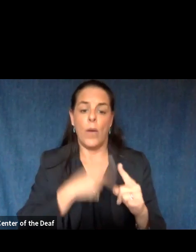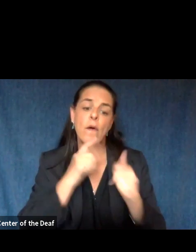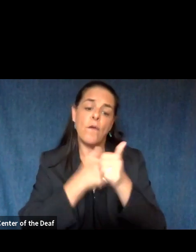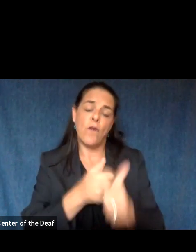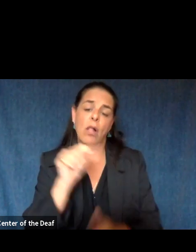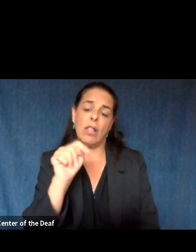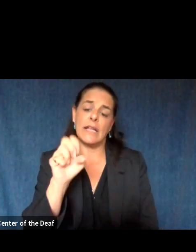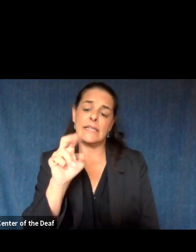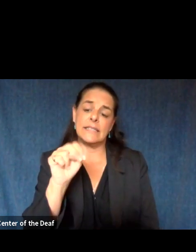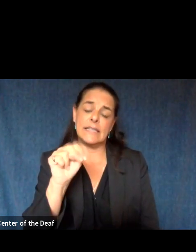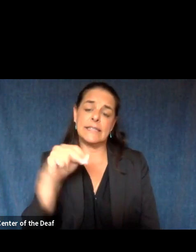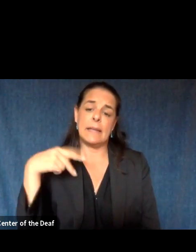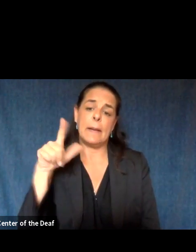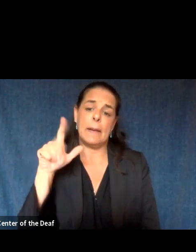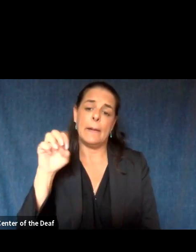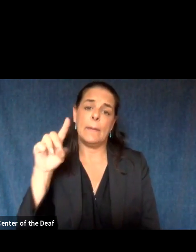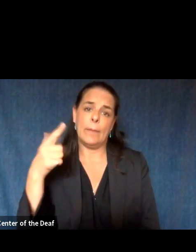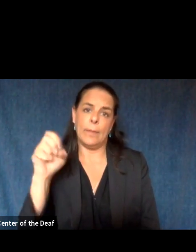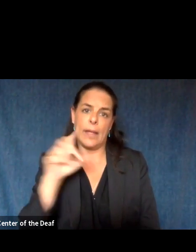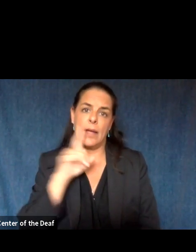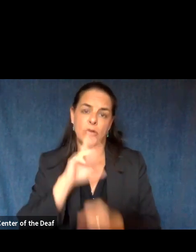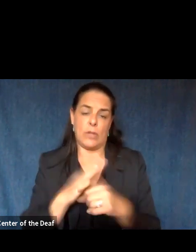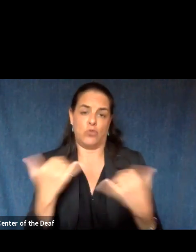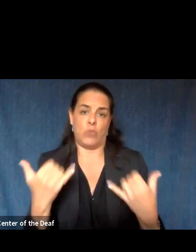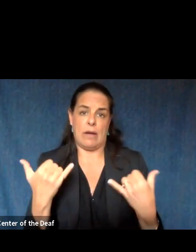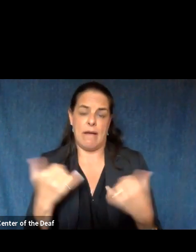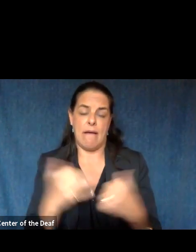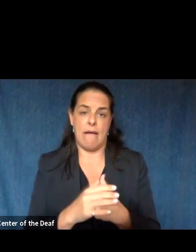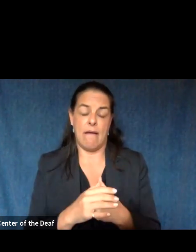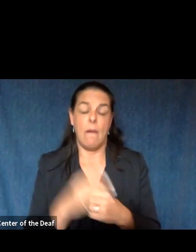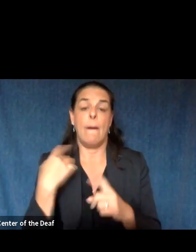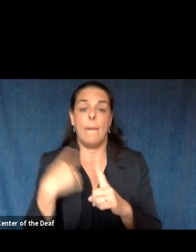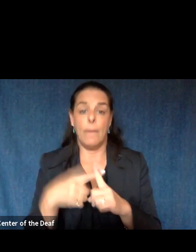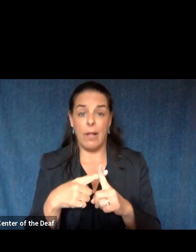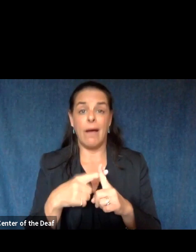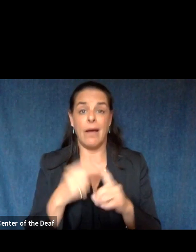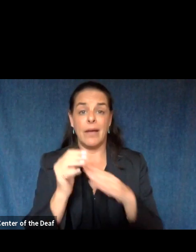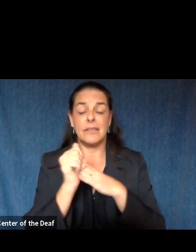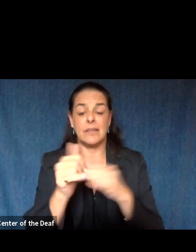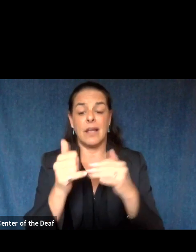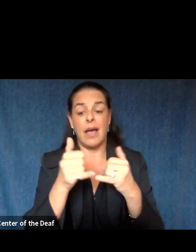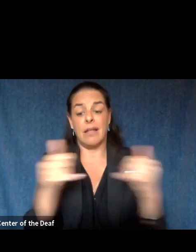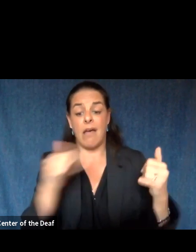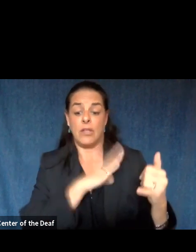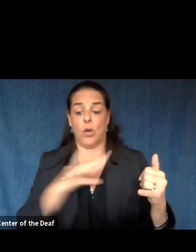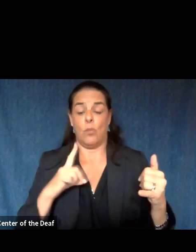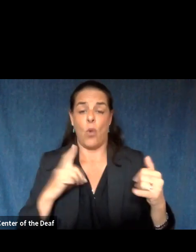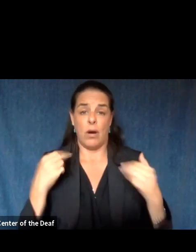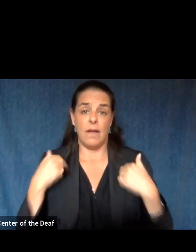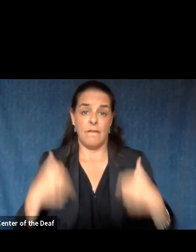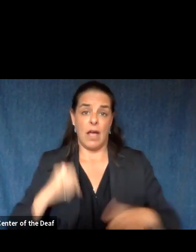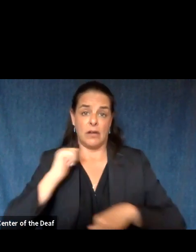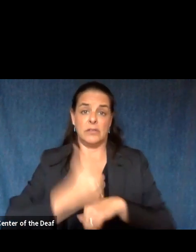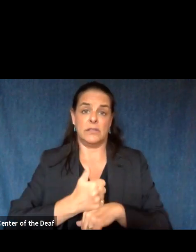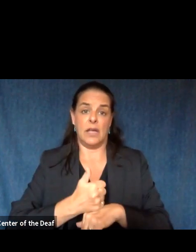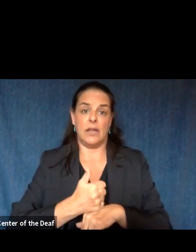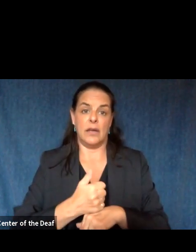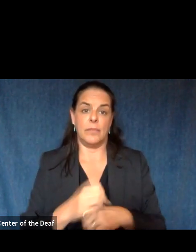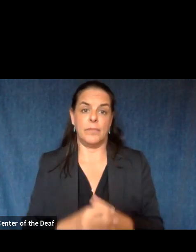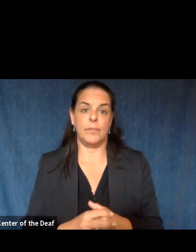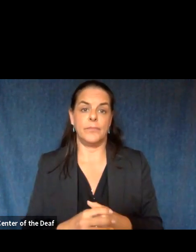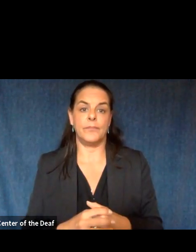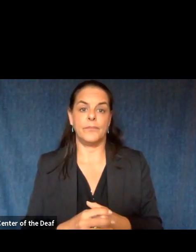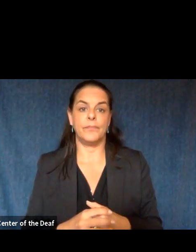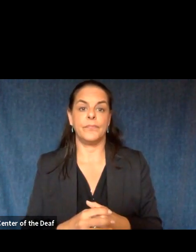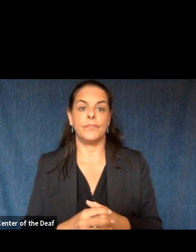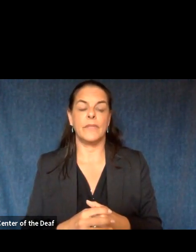Pledge right now, in addition to the guidelines that the Board of Health have put into place where they differ.